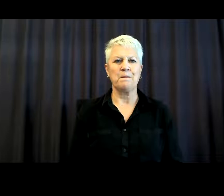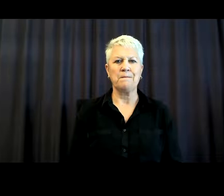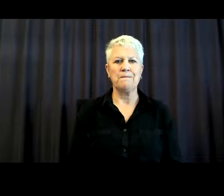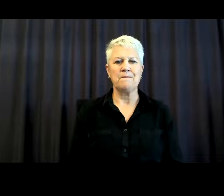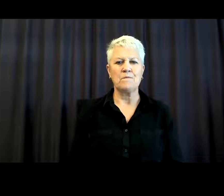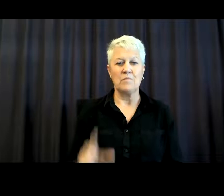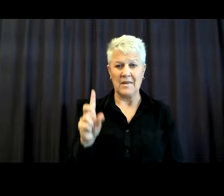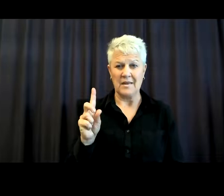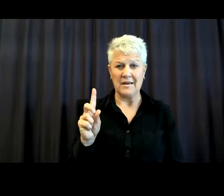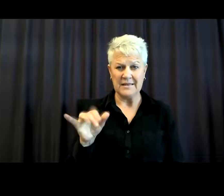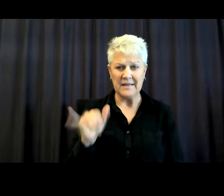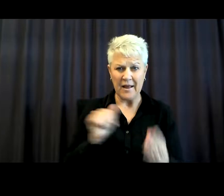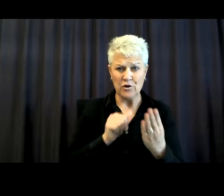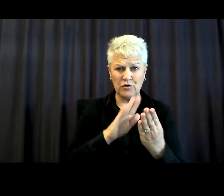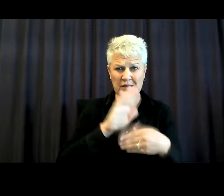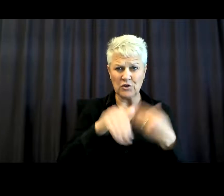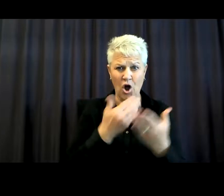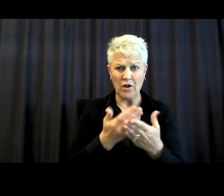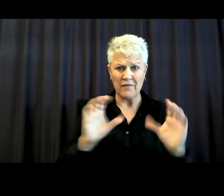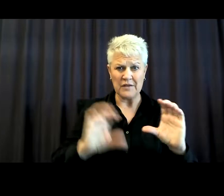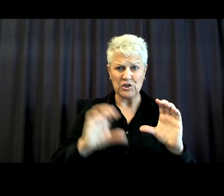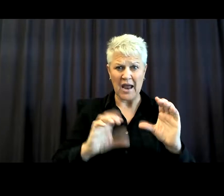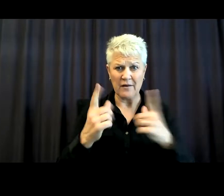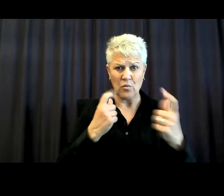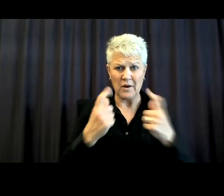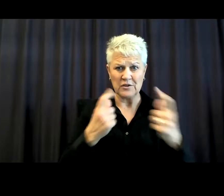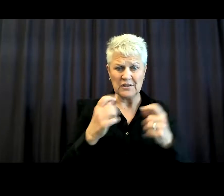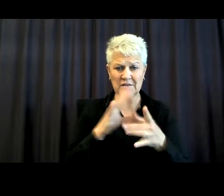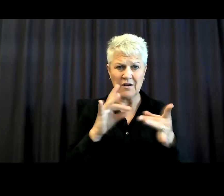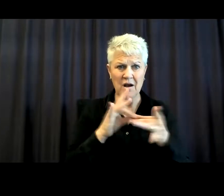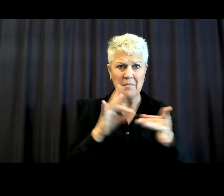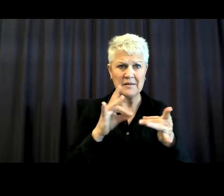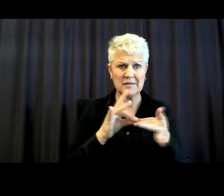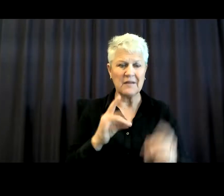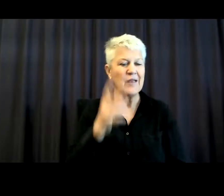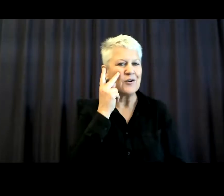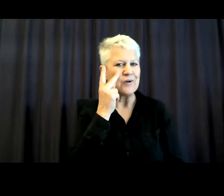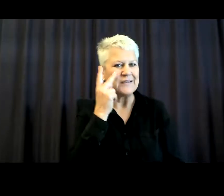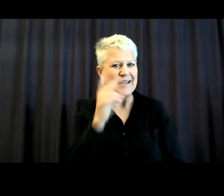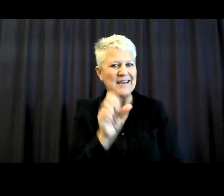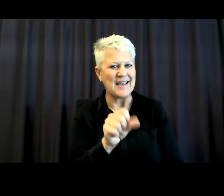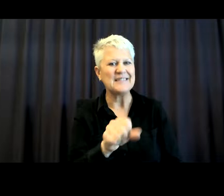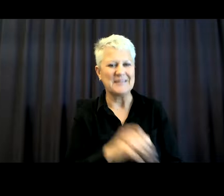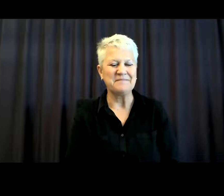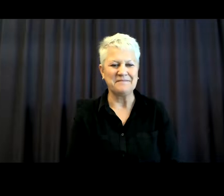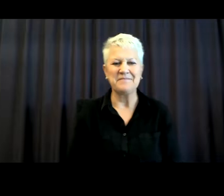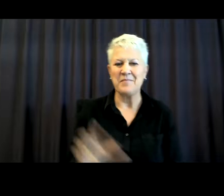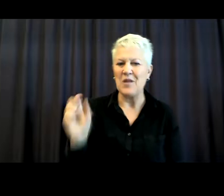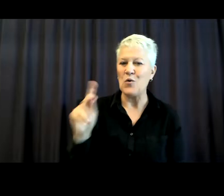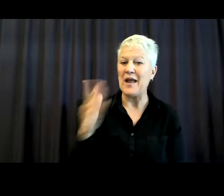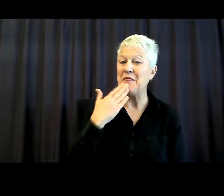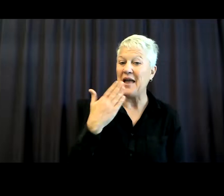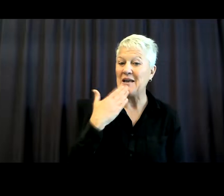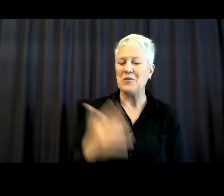Did that address all of the chat questions and comments? This is Kristen. Yes, it did. Okay, thank